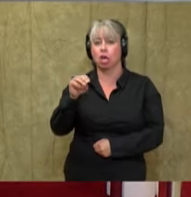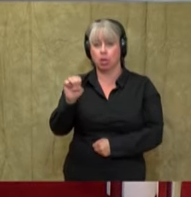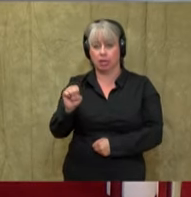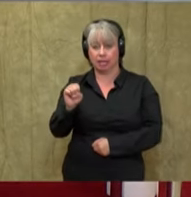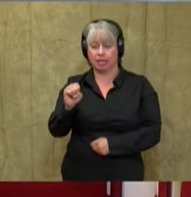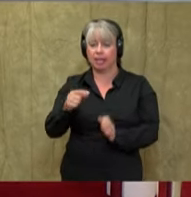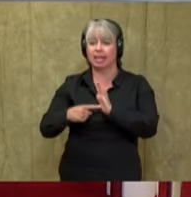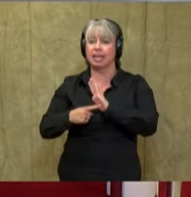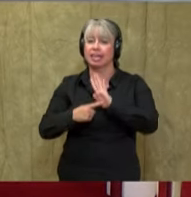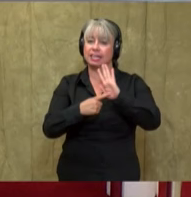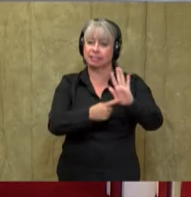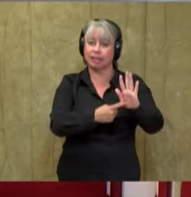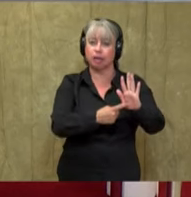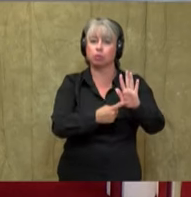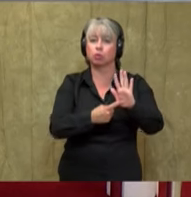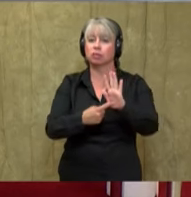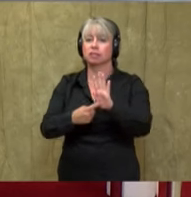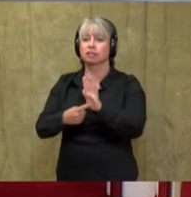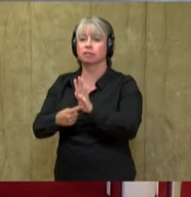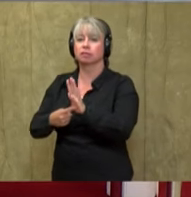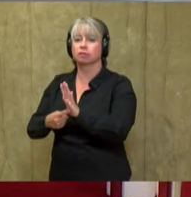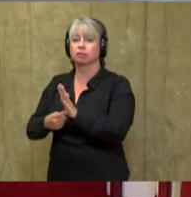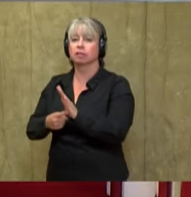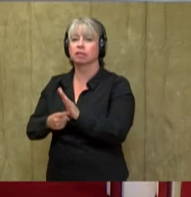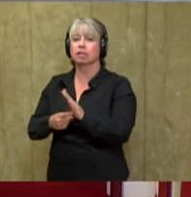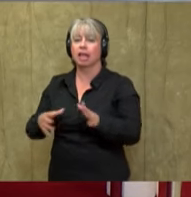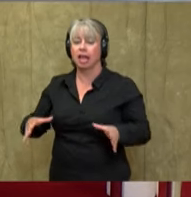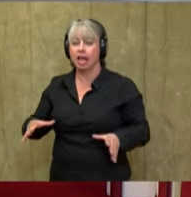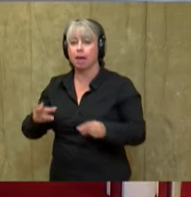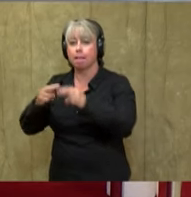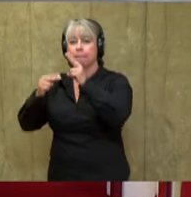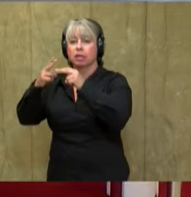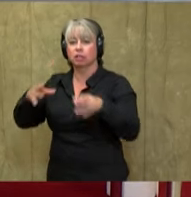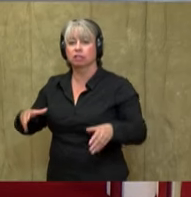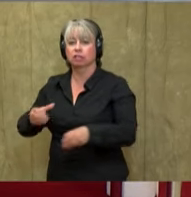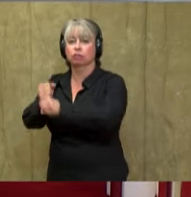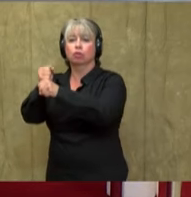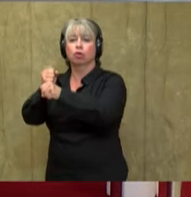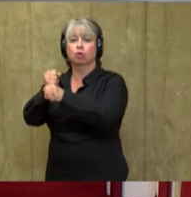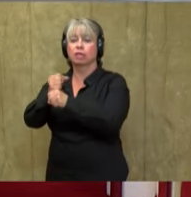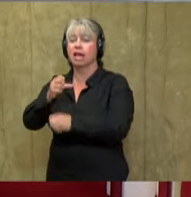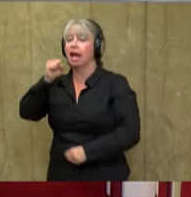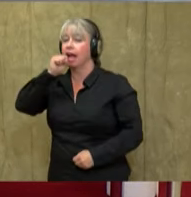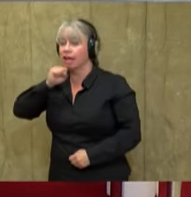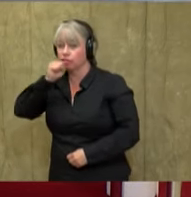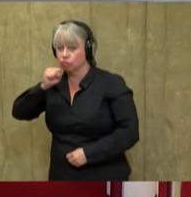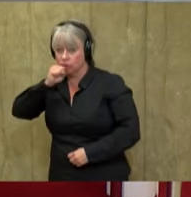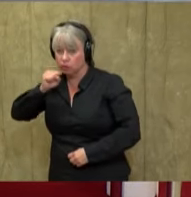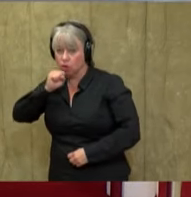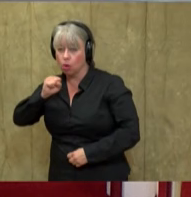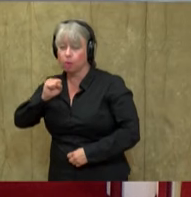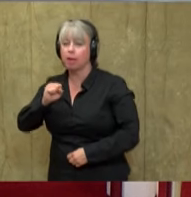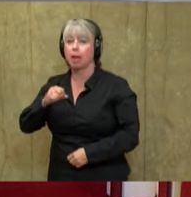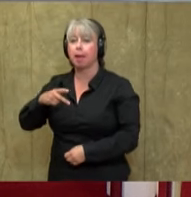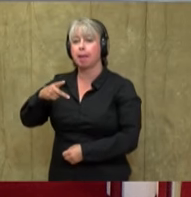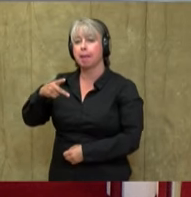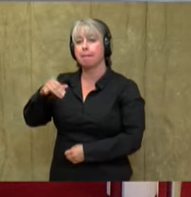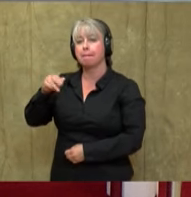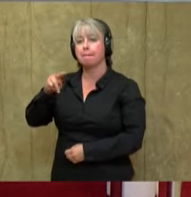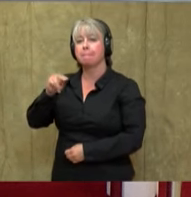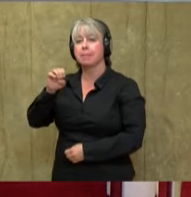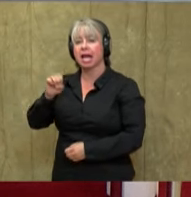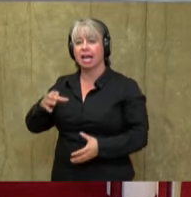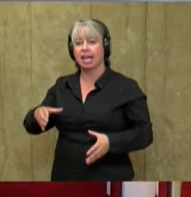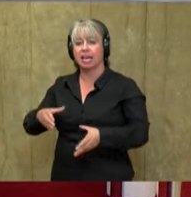Here are some examples of cones. We have a traffic cone, an ice cream cone, we have a pine